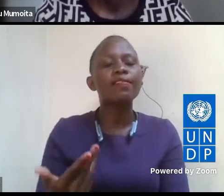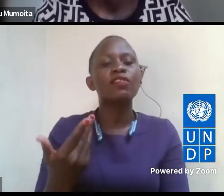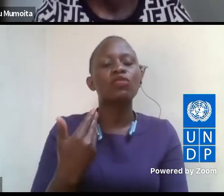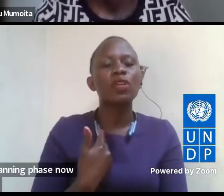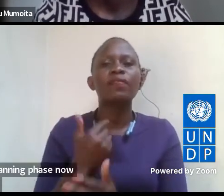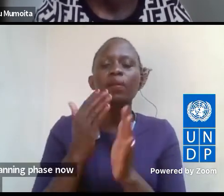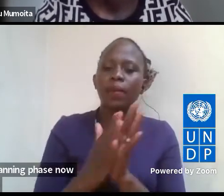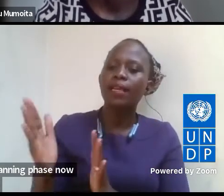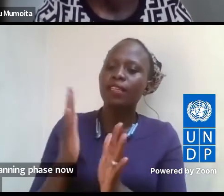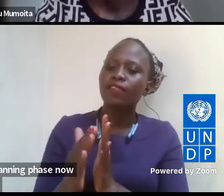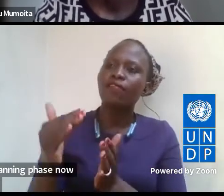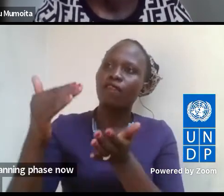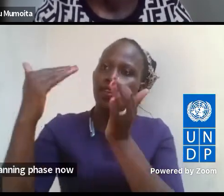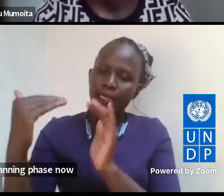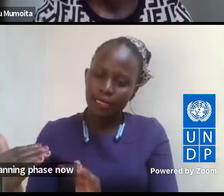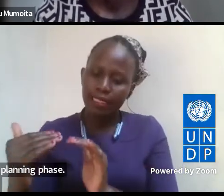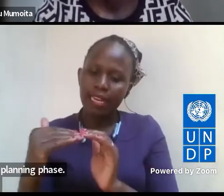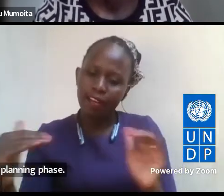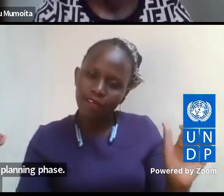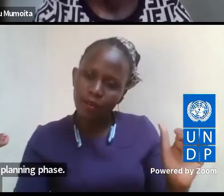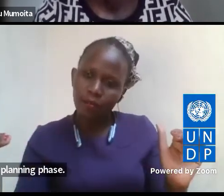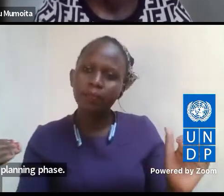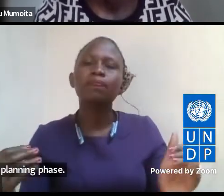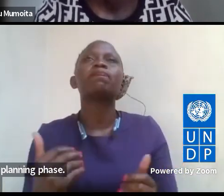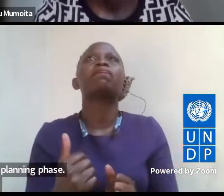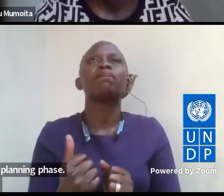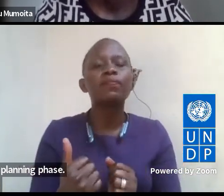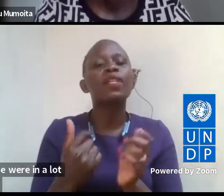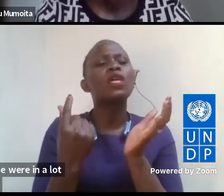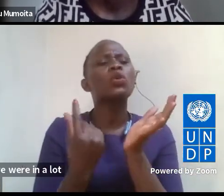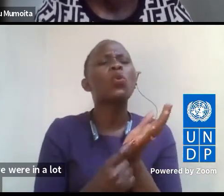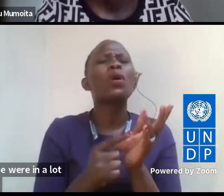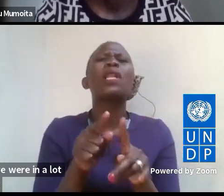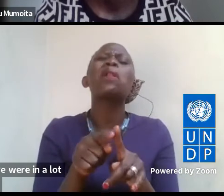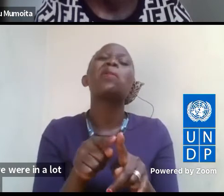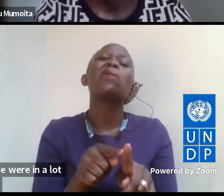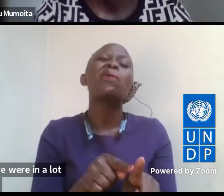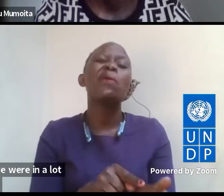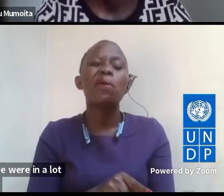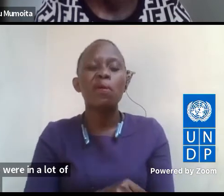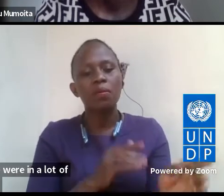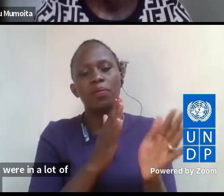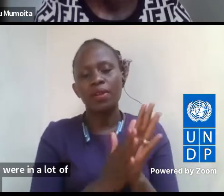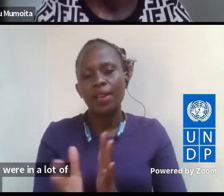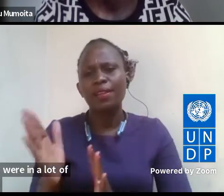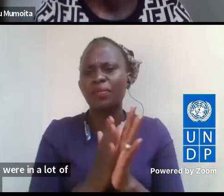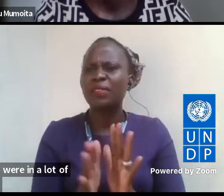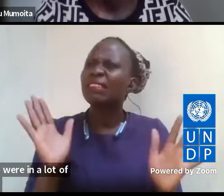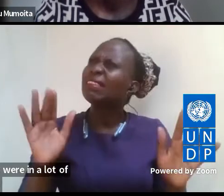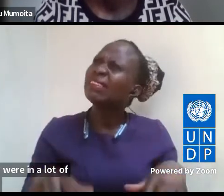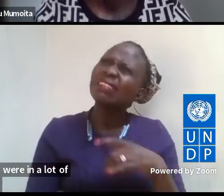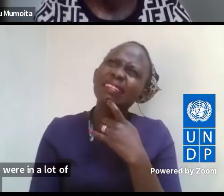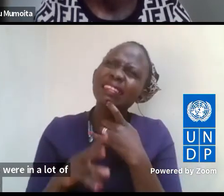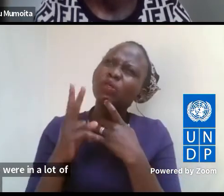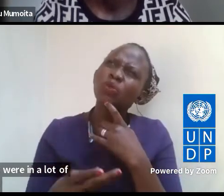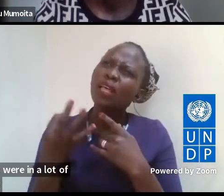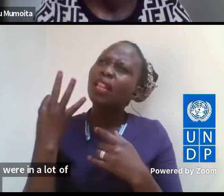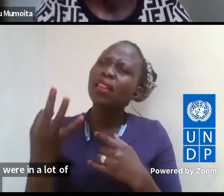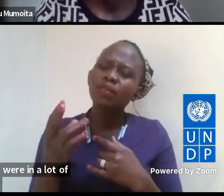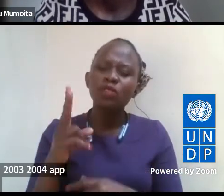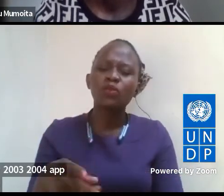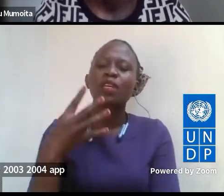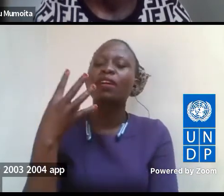Now, unfortunately for Uganda, we were in a long planning phase all the way from roughly 2003, 2004,